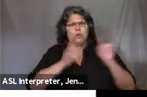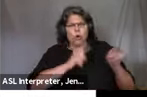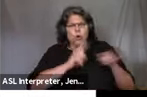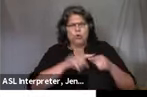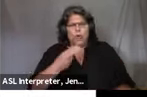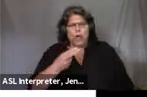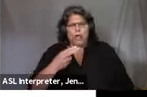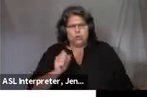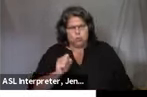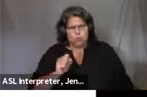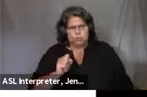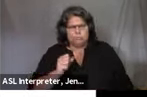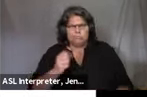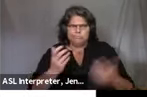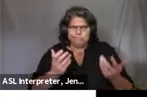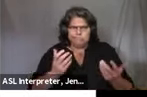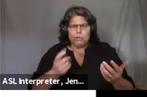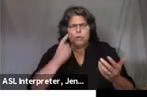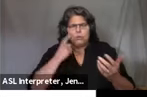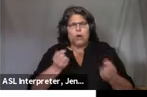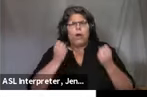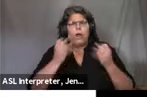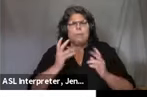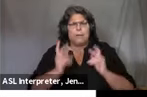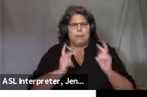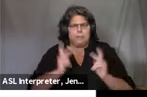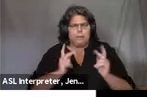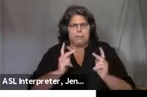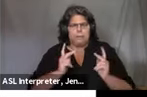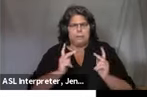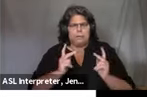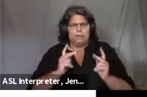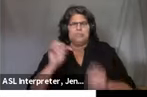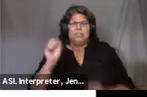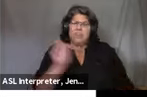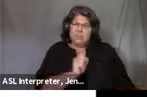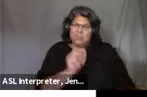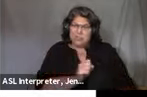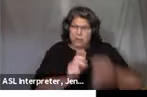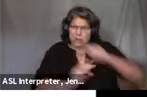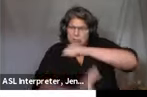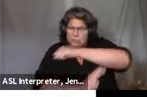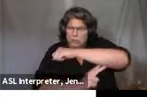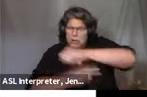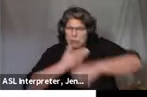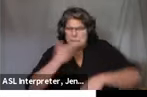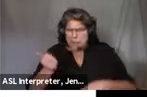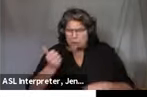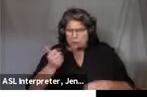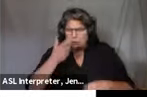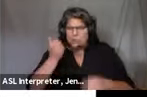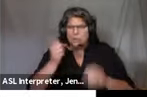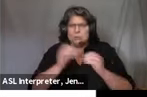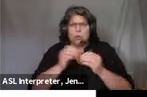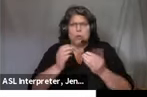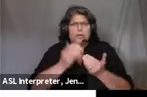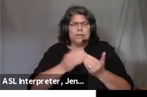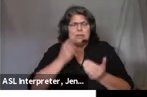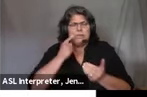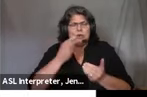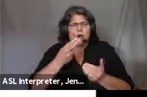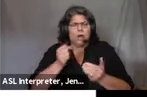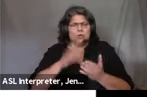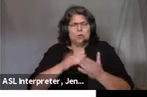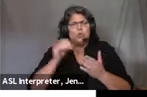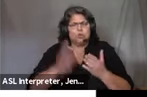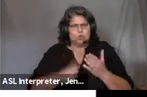so how many people is the southern alignment more attractive because it provides easy access from residential